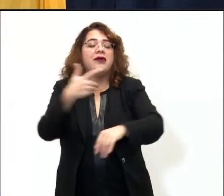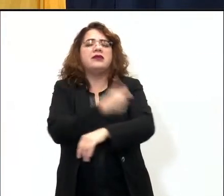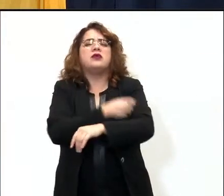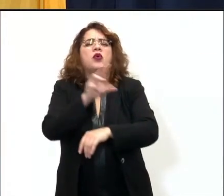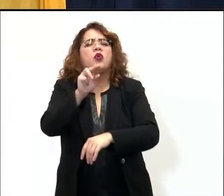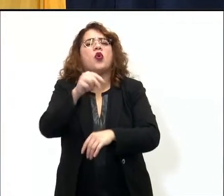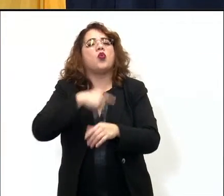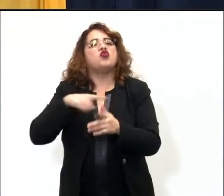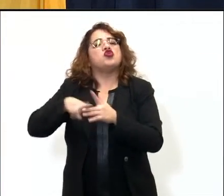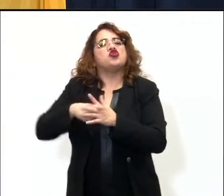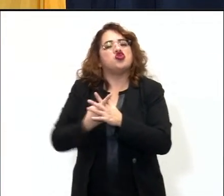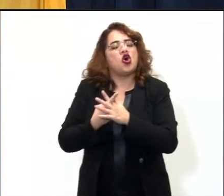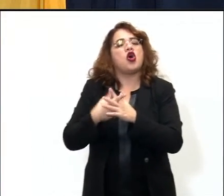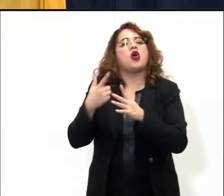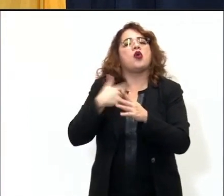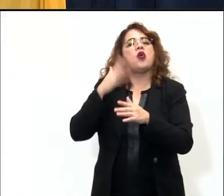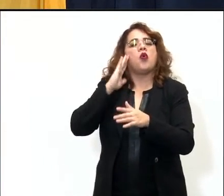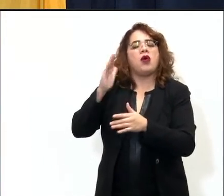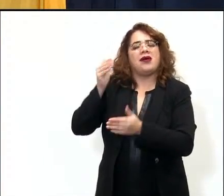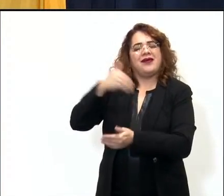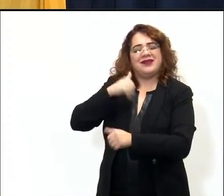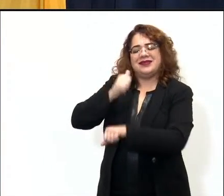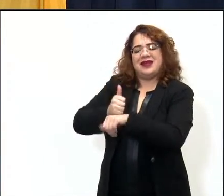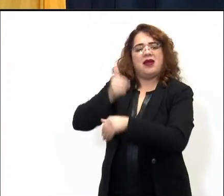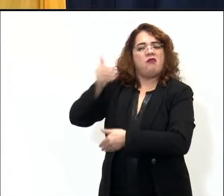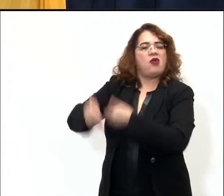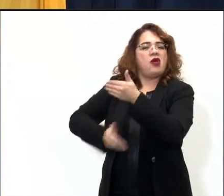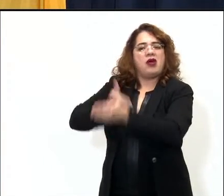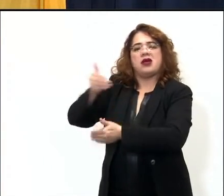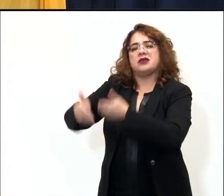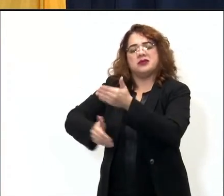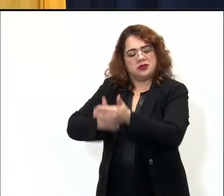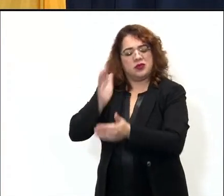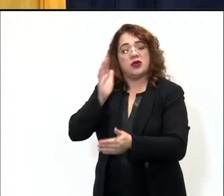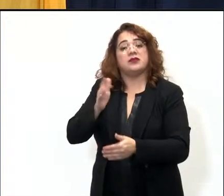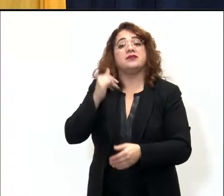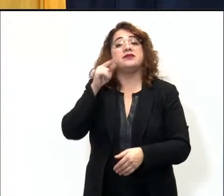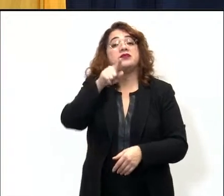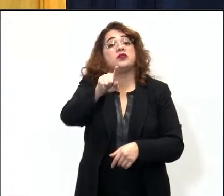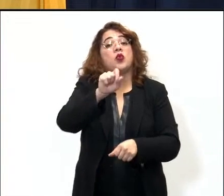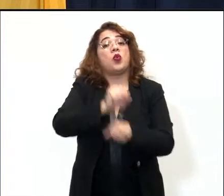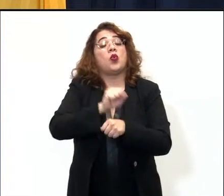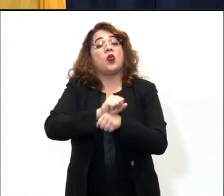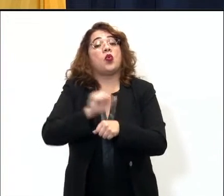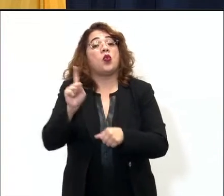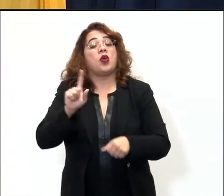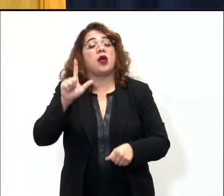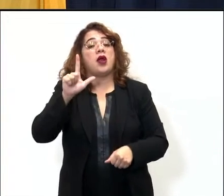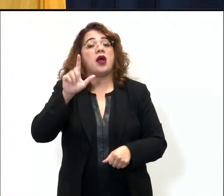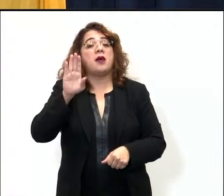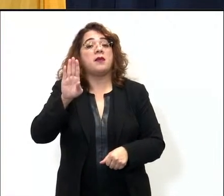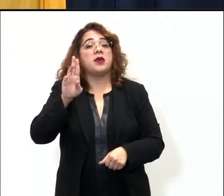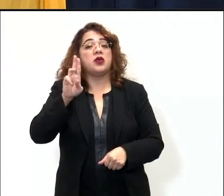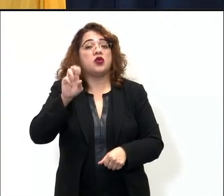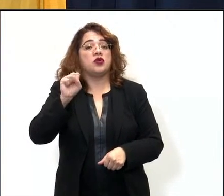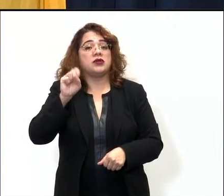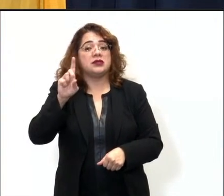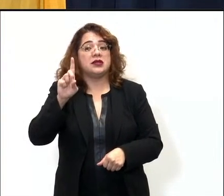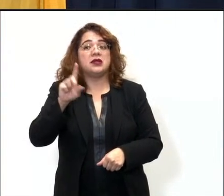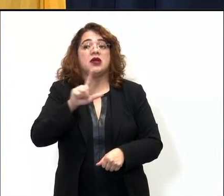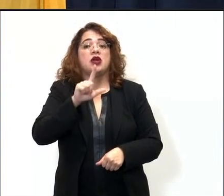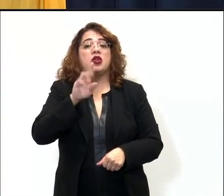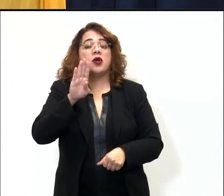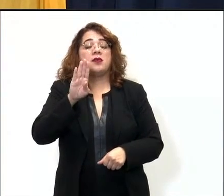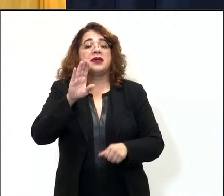And so, and how will this work for these locations? So, if you work at LBUSD, Long Beach City